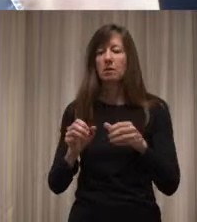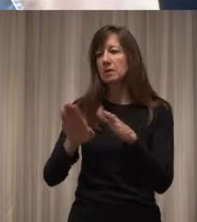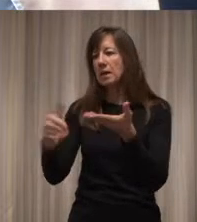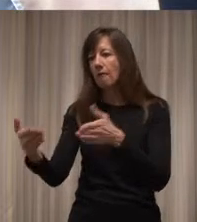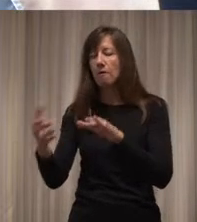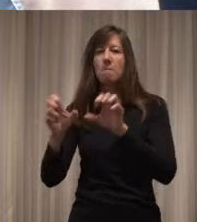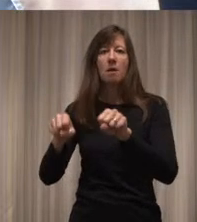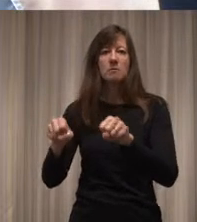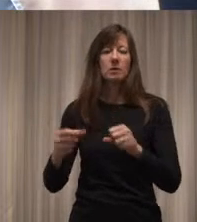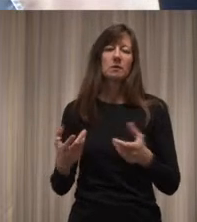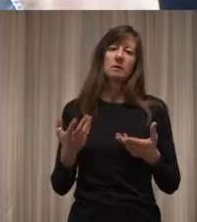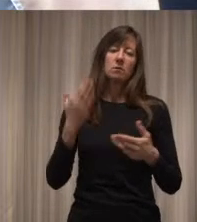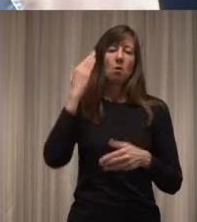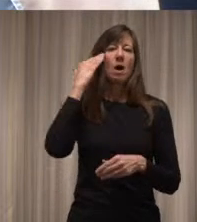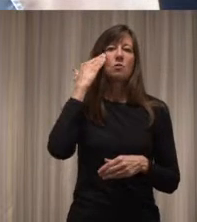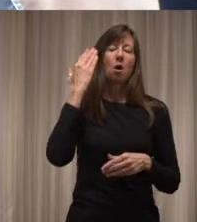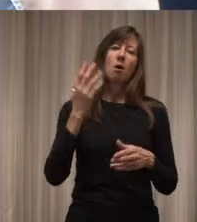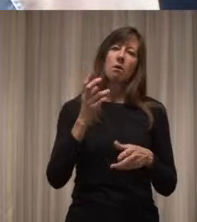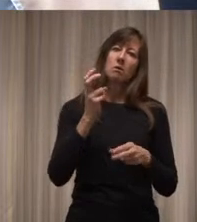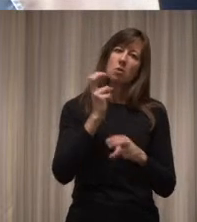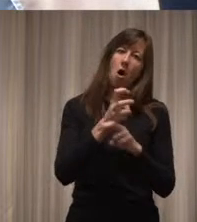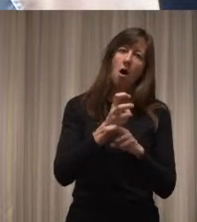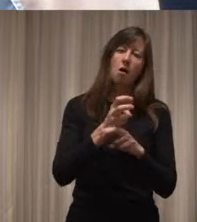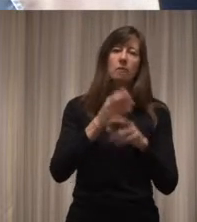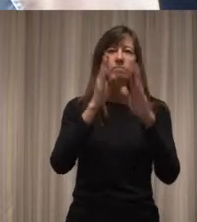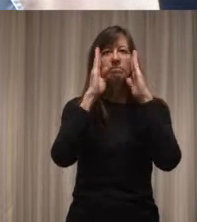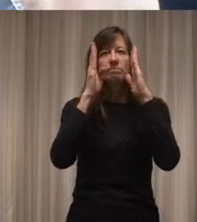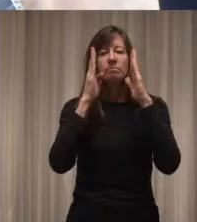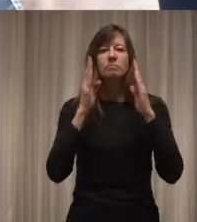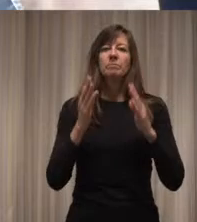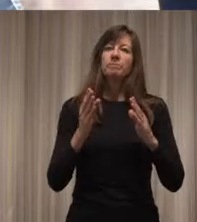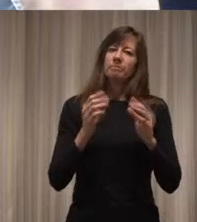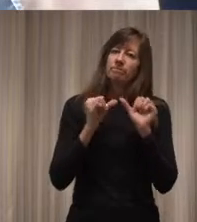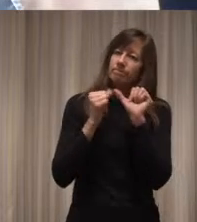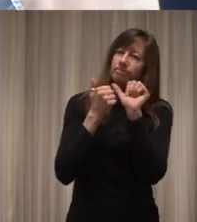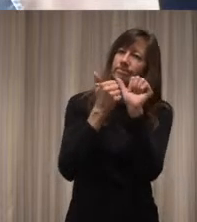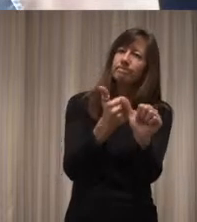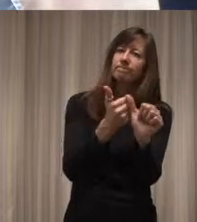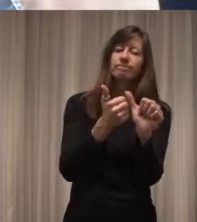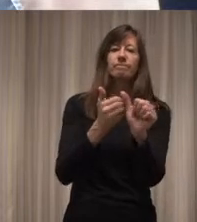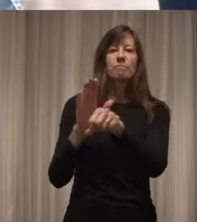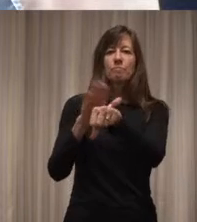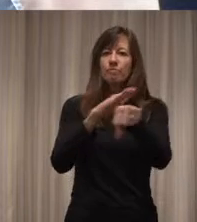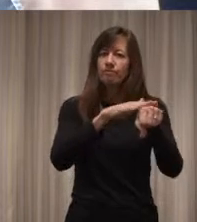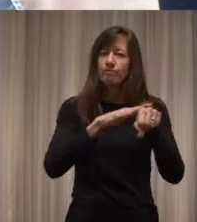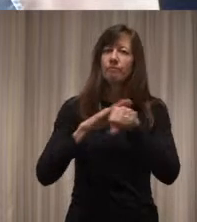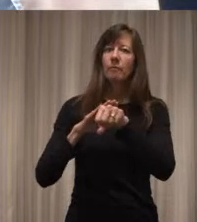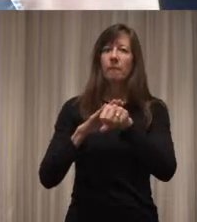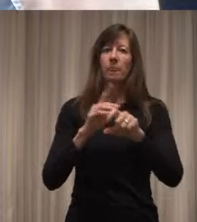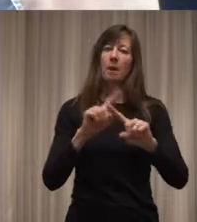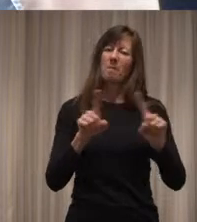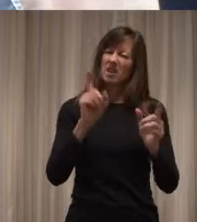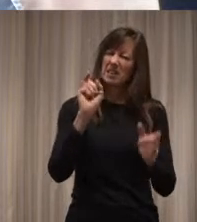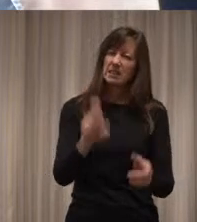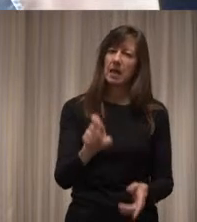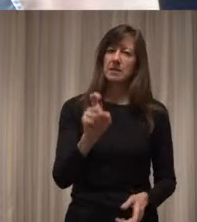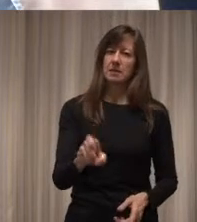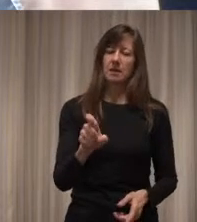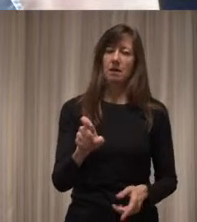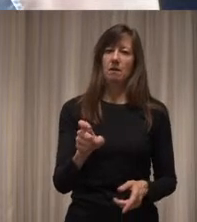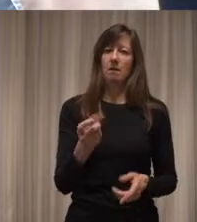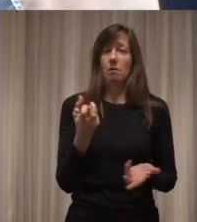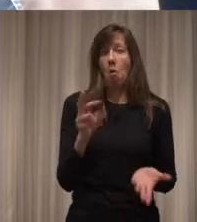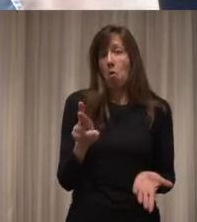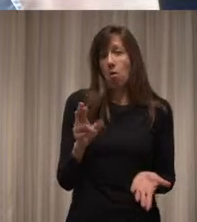restrictions and all the precautions, but it's necessary, or else we wouldn't be asking everyone to do it. In terms of our hospital